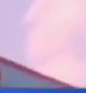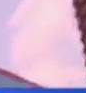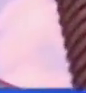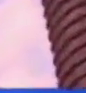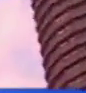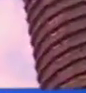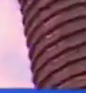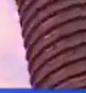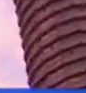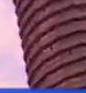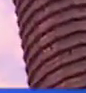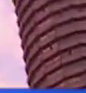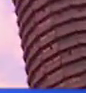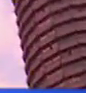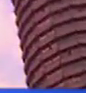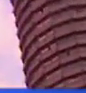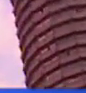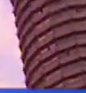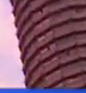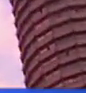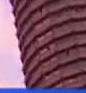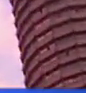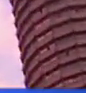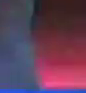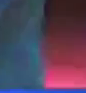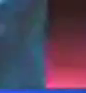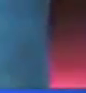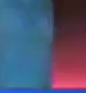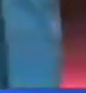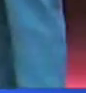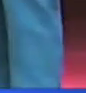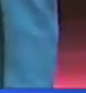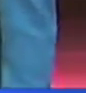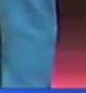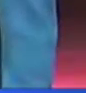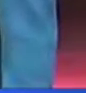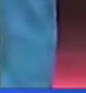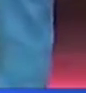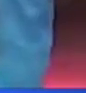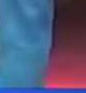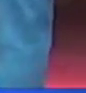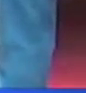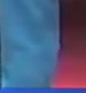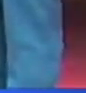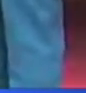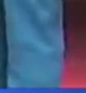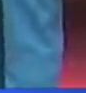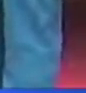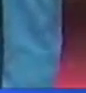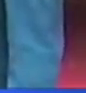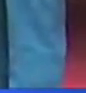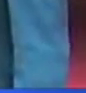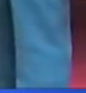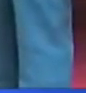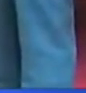and 27 days since his surprise ceasefire handshake with his top competitor and arch political rival President Uhuru